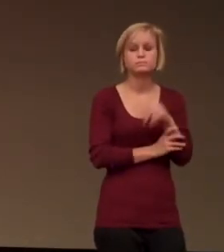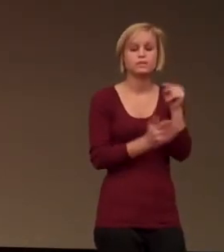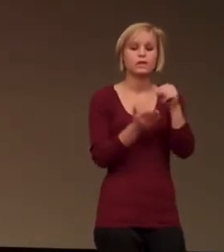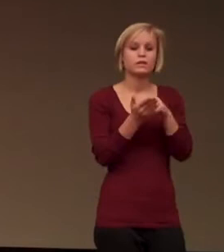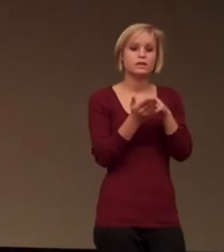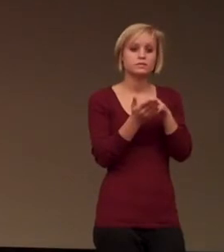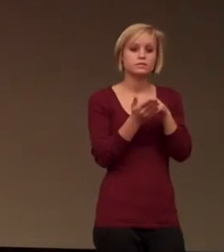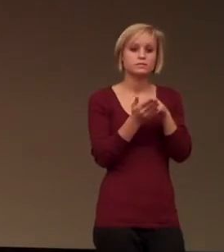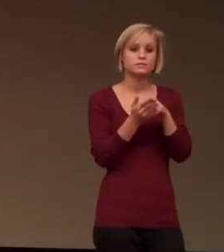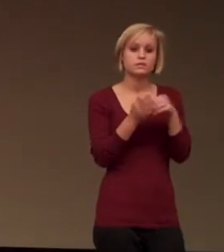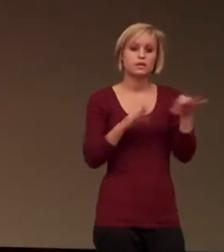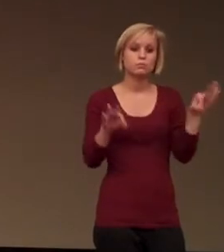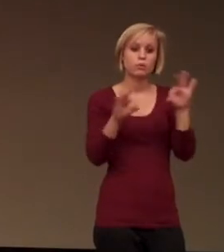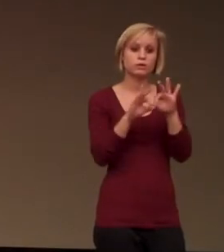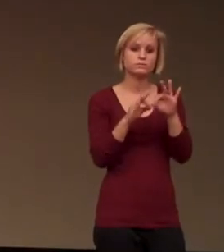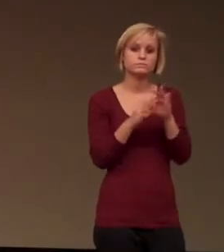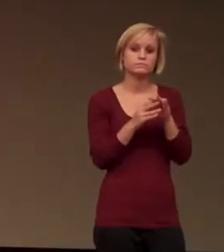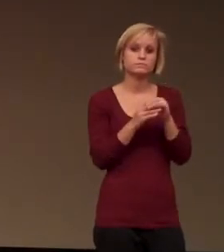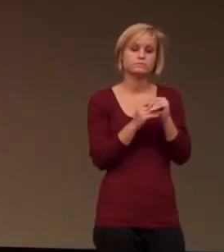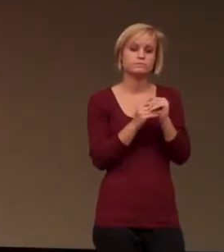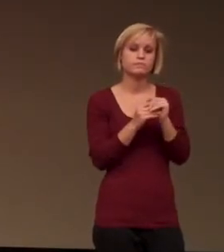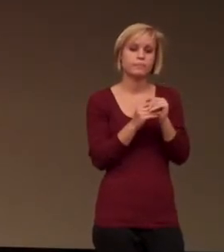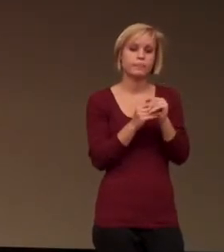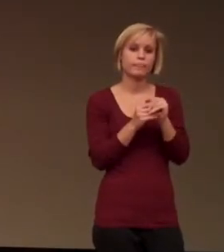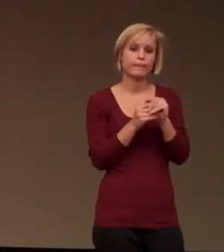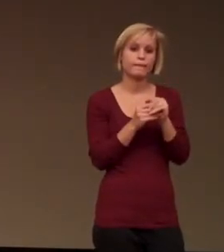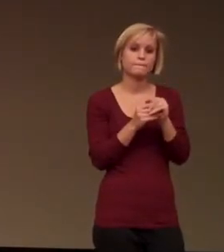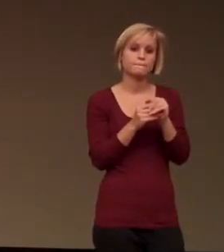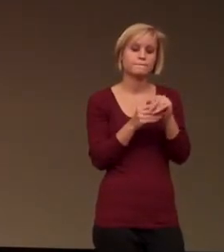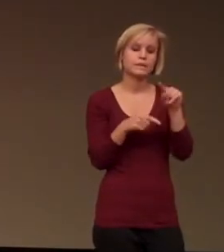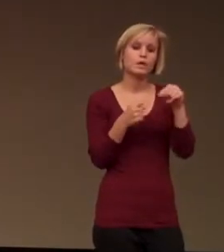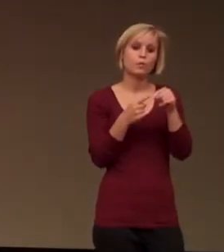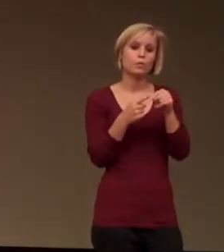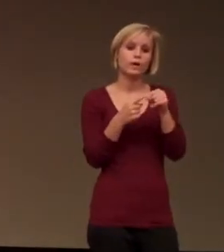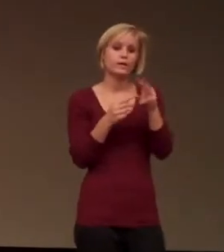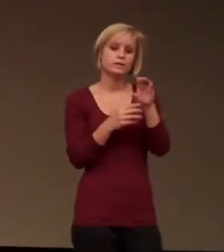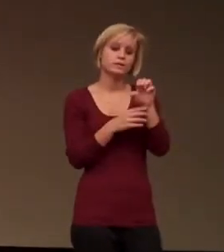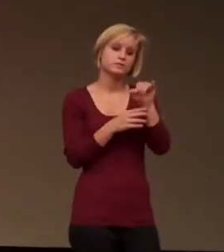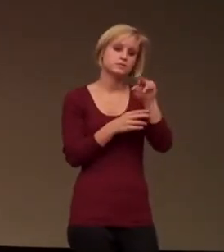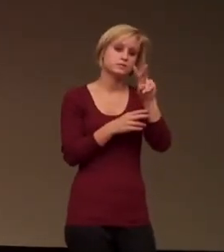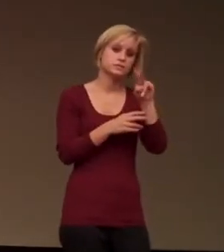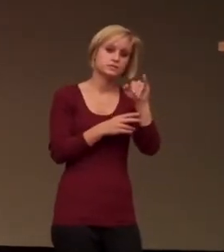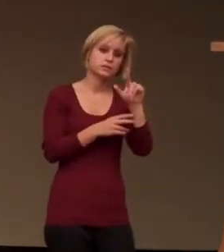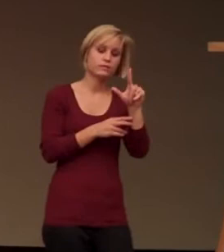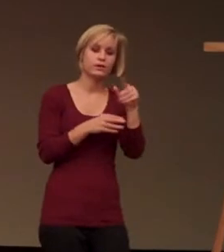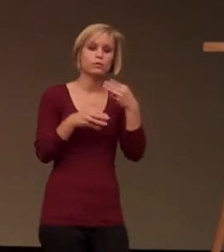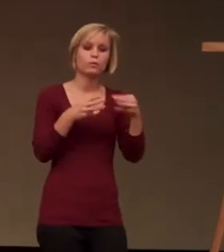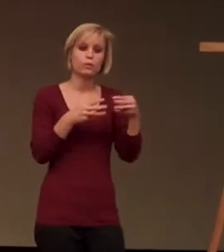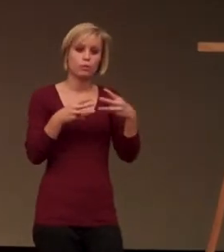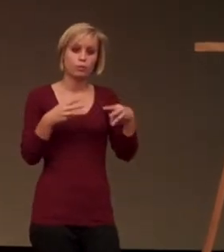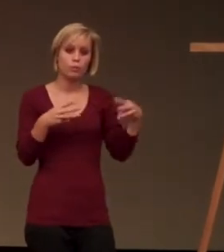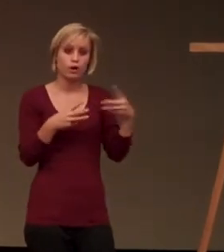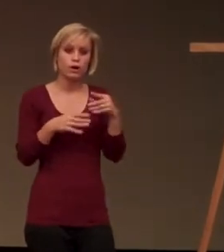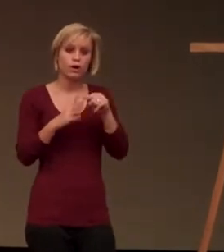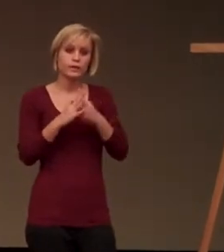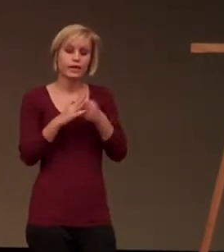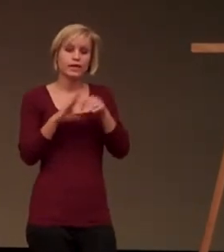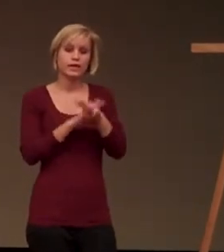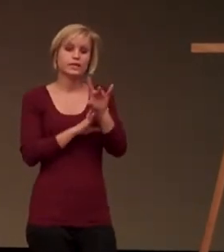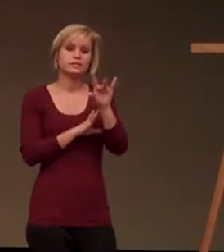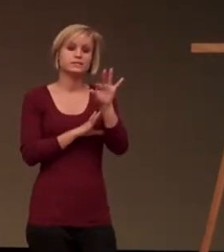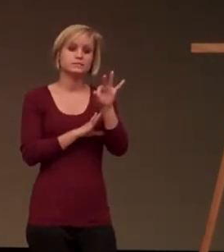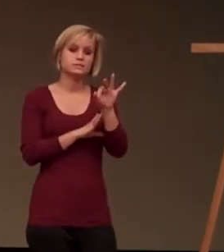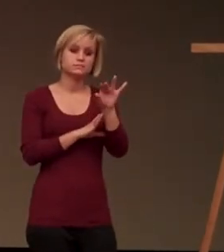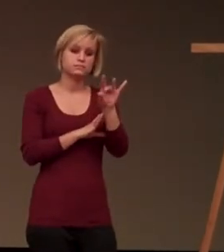important area. Particularly so when the Civil War begins in 1861, because